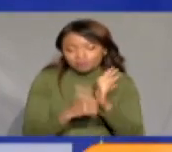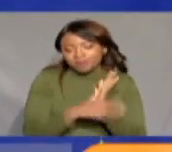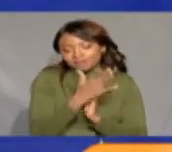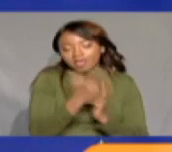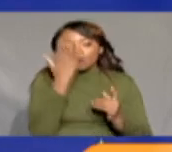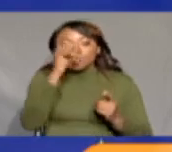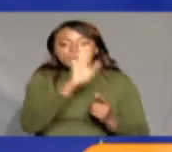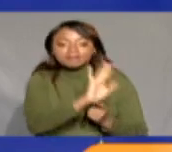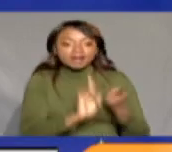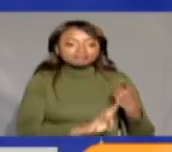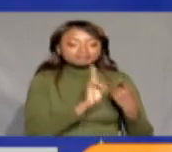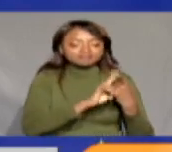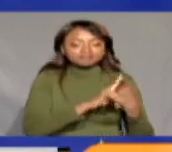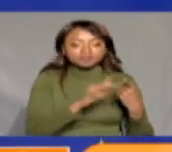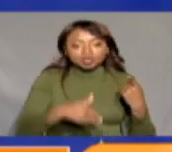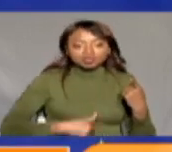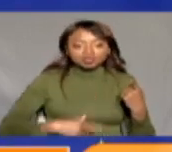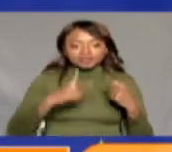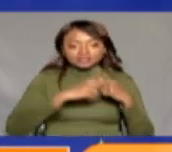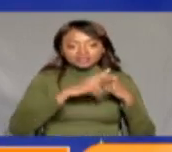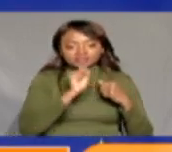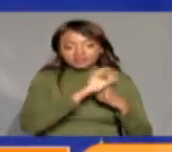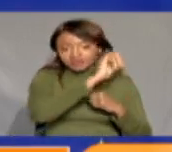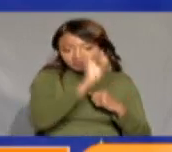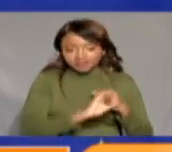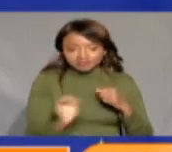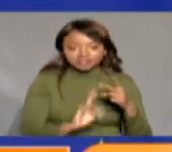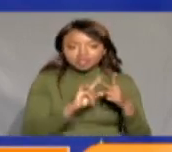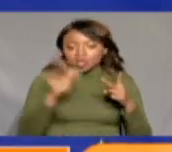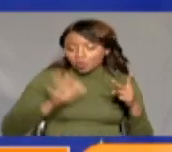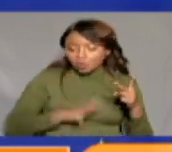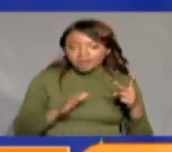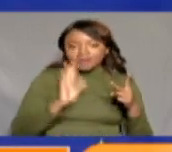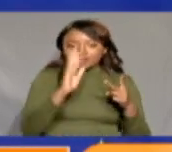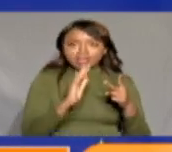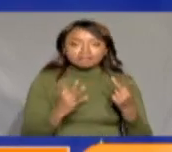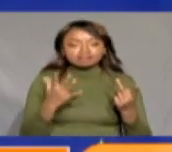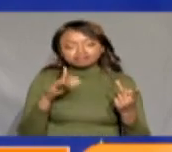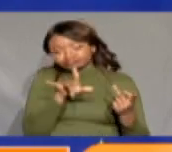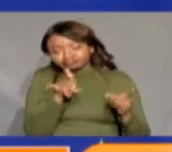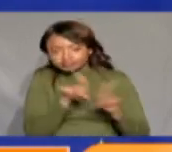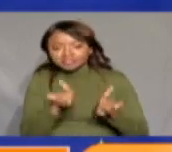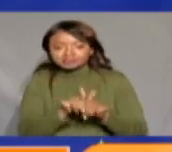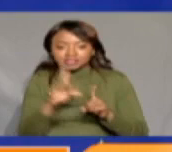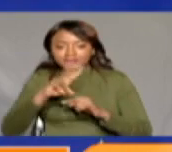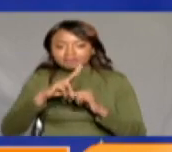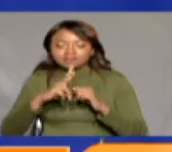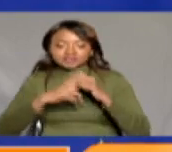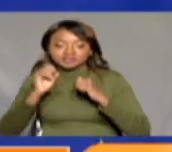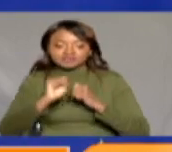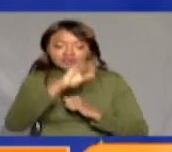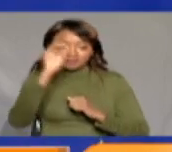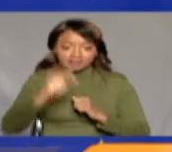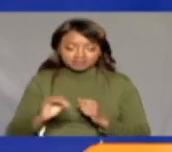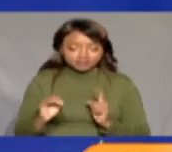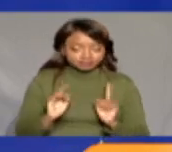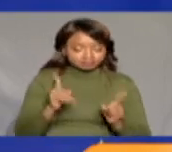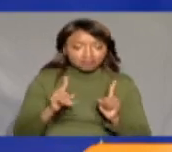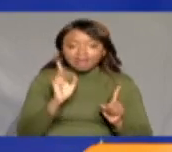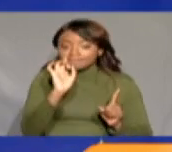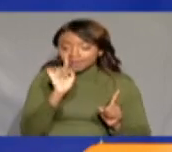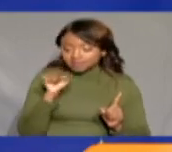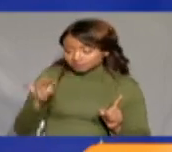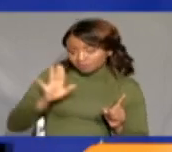the youth over 75%. The women are almost about the same percentage. Yet